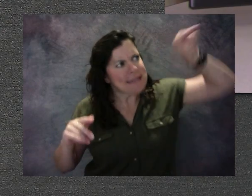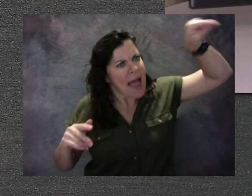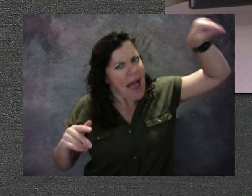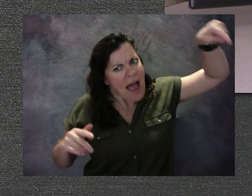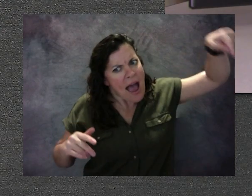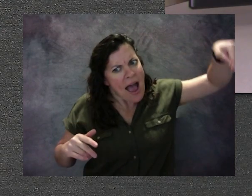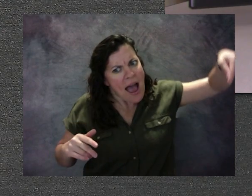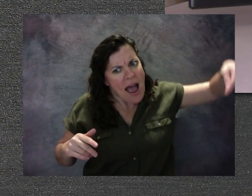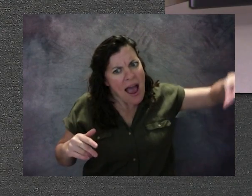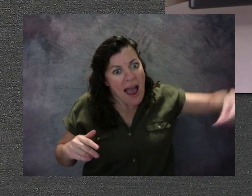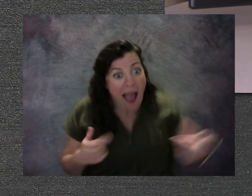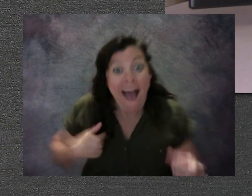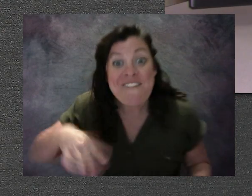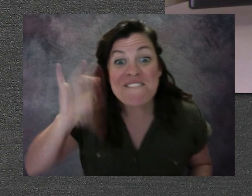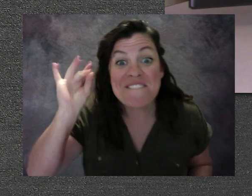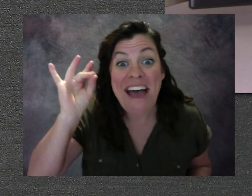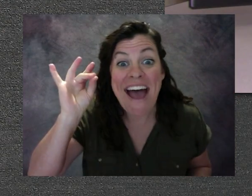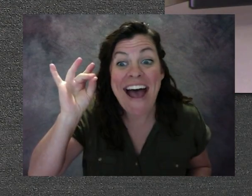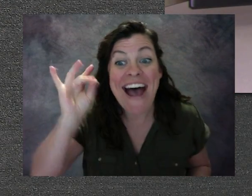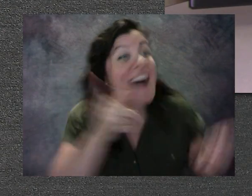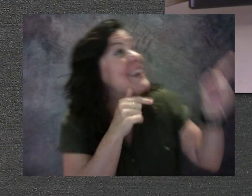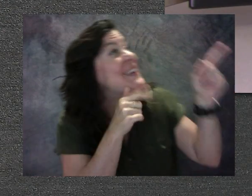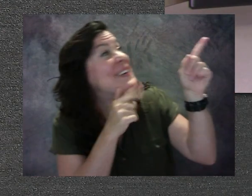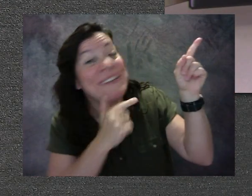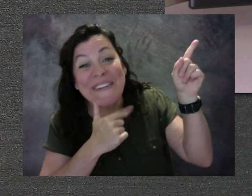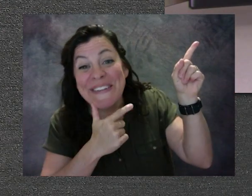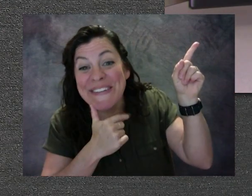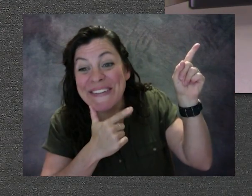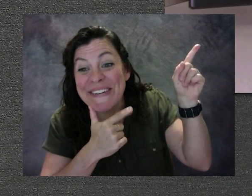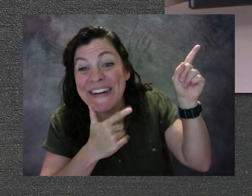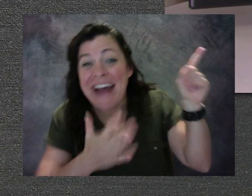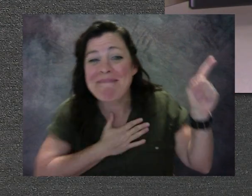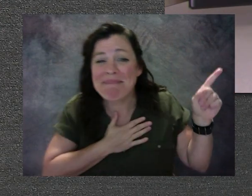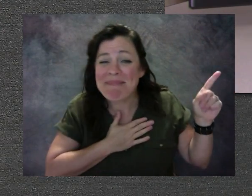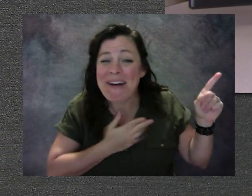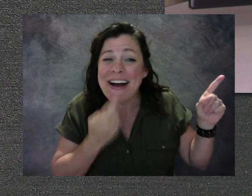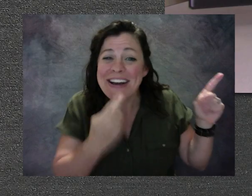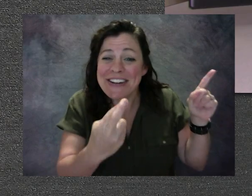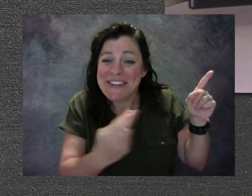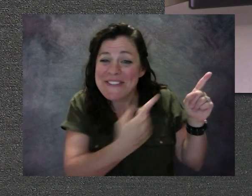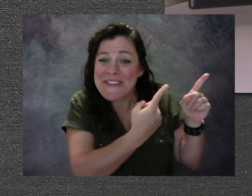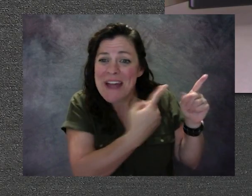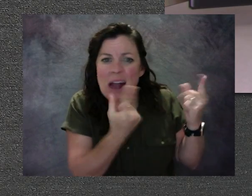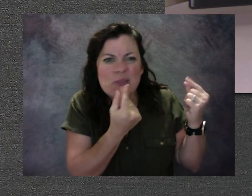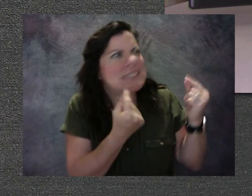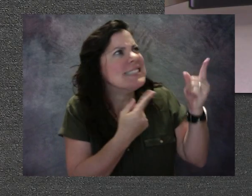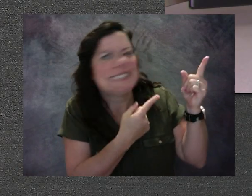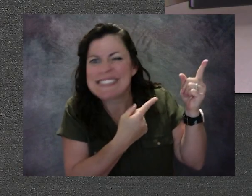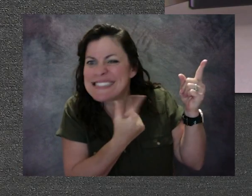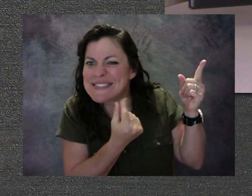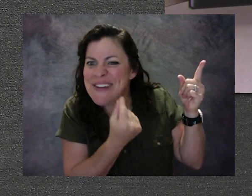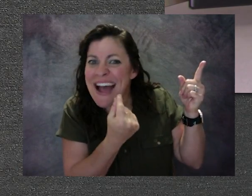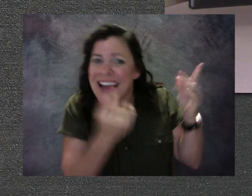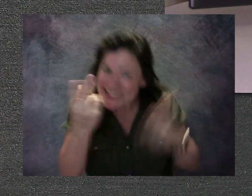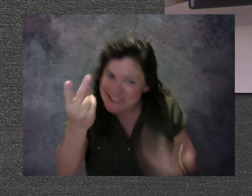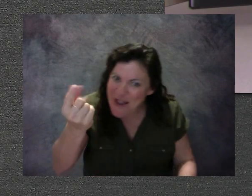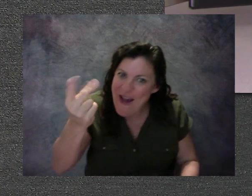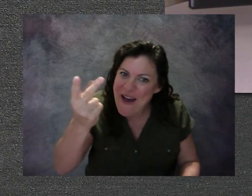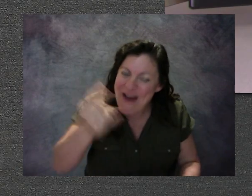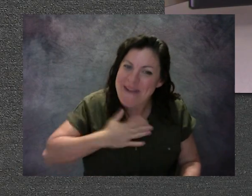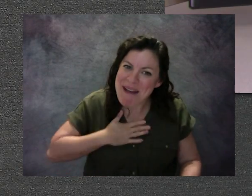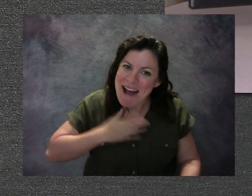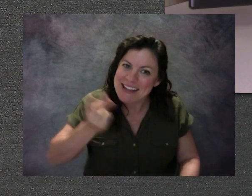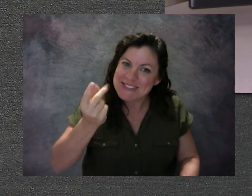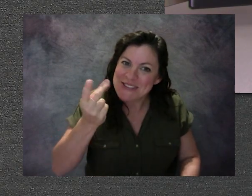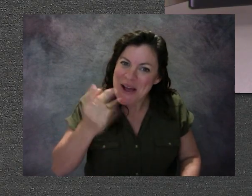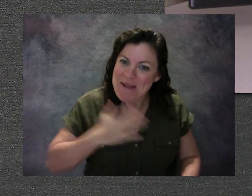found. I found my good friend. Can you tell what it is? It's a dog. So now you can try to